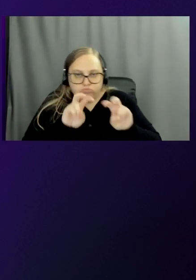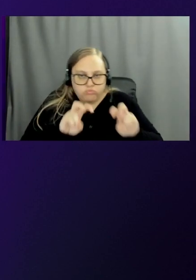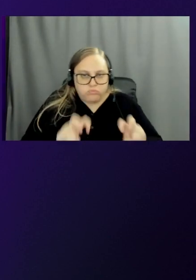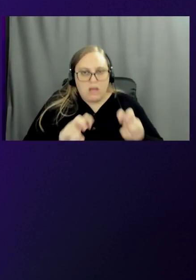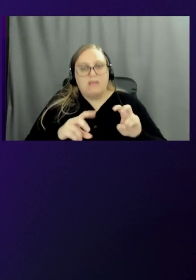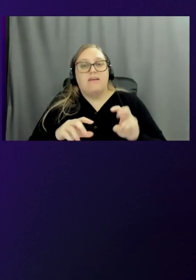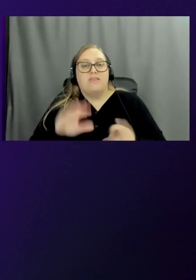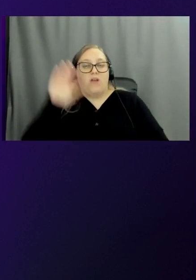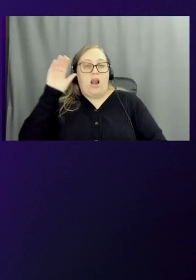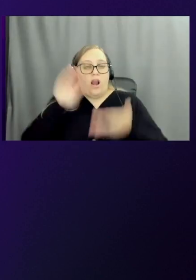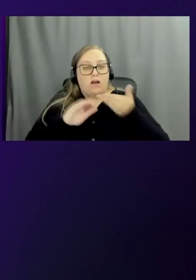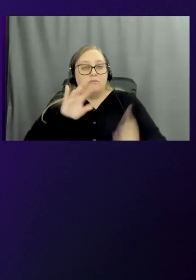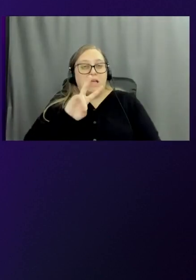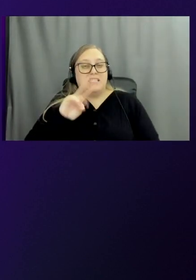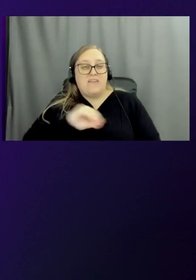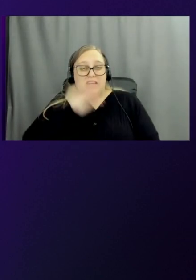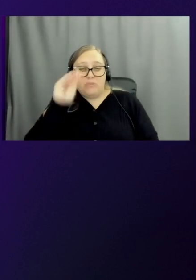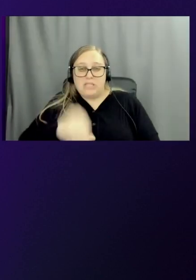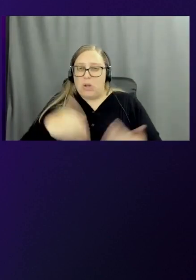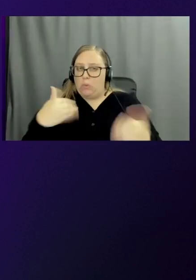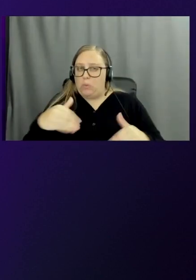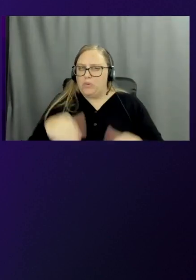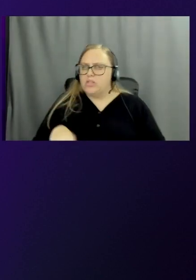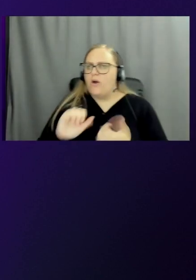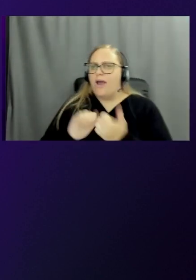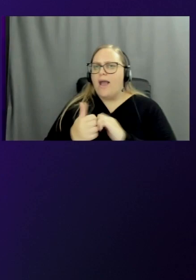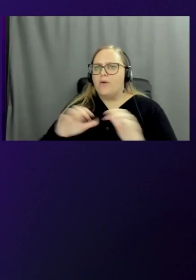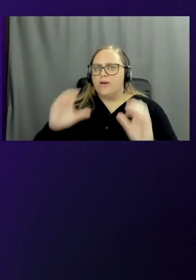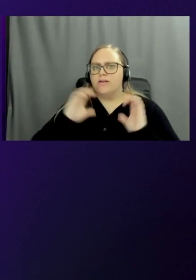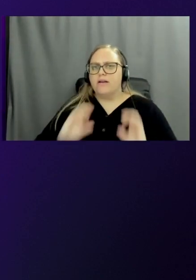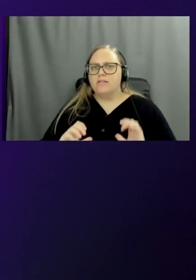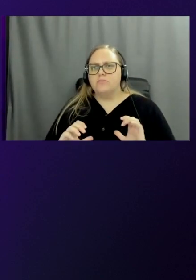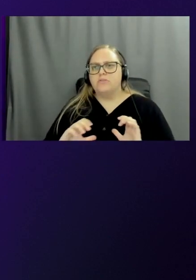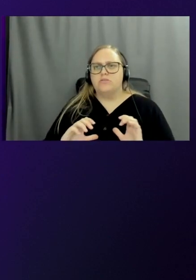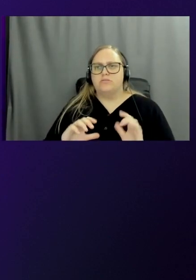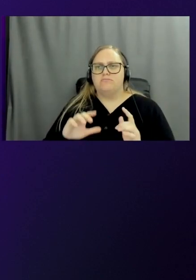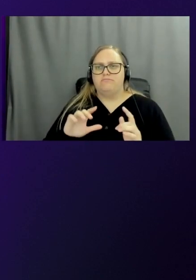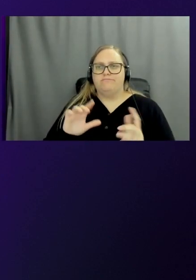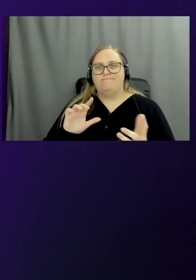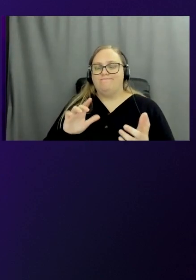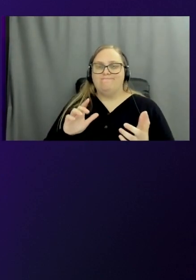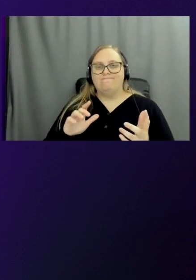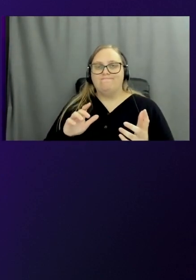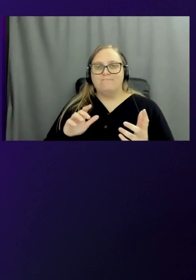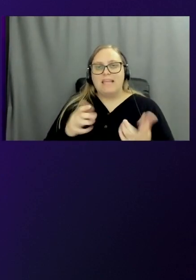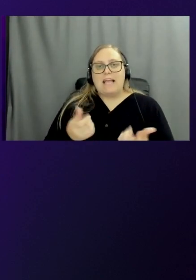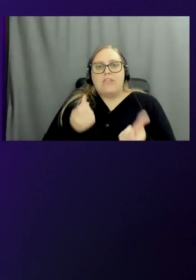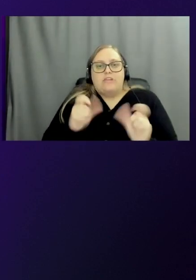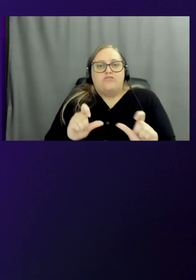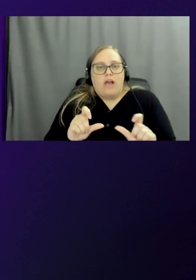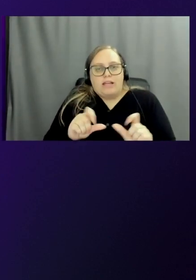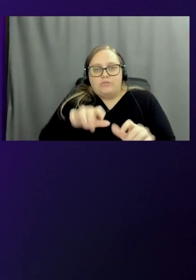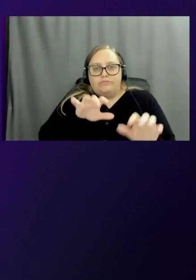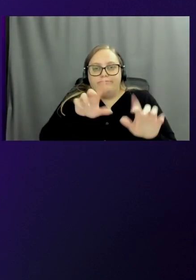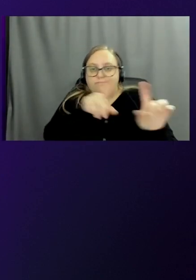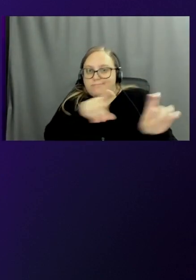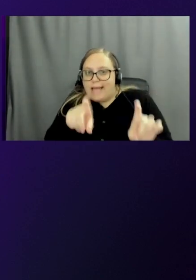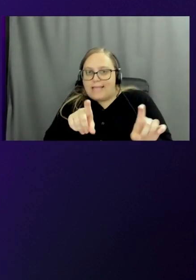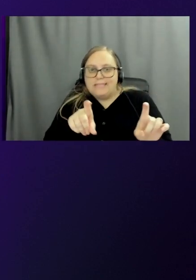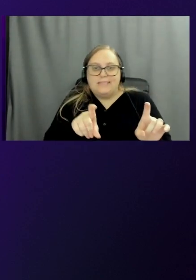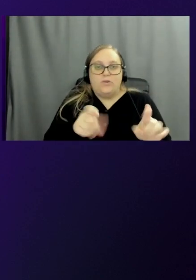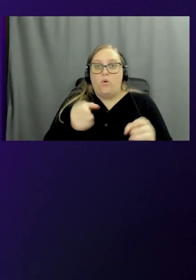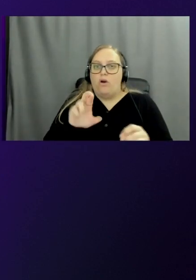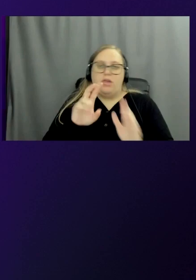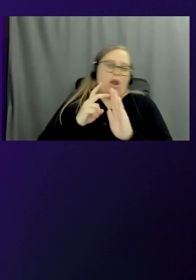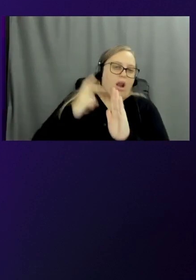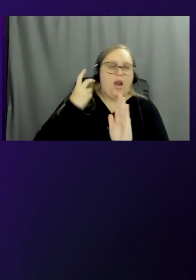that's amazing. So how are customers getting started with the Graviton journey? Are they testing the water with smaller workers, or are they just jumping in with both feet? Yeah,